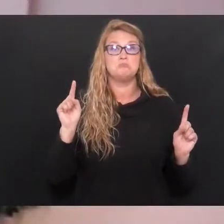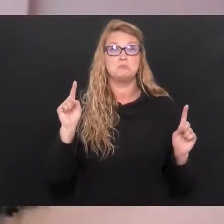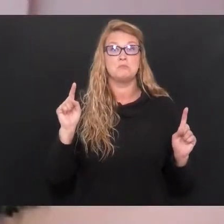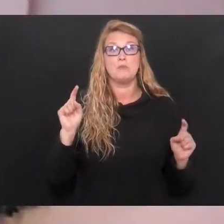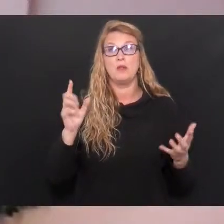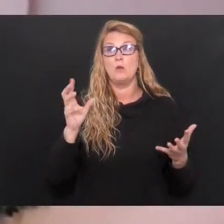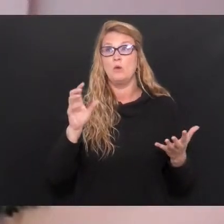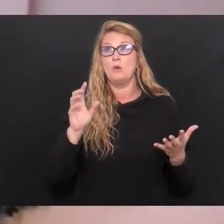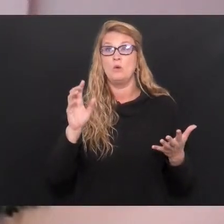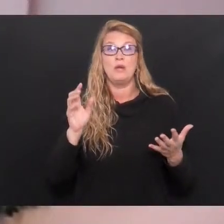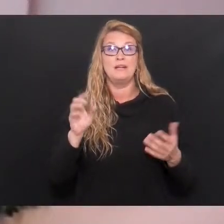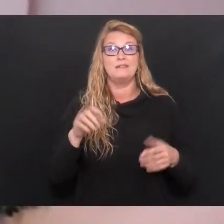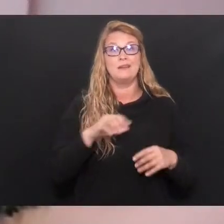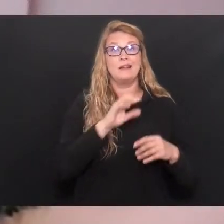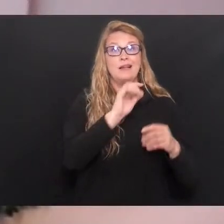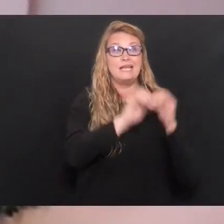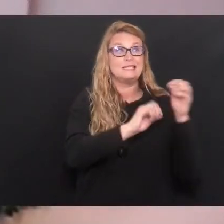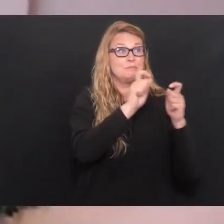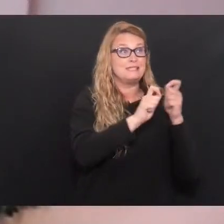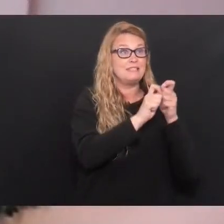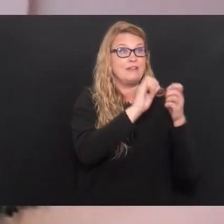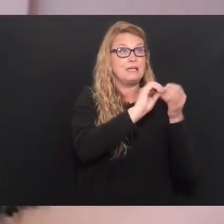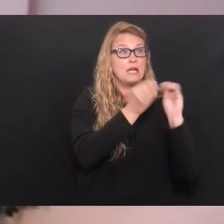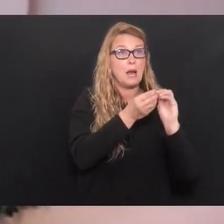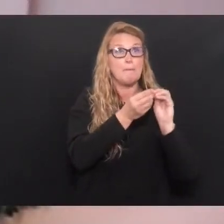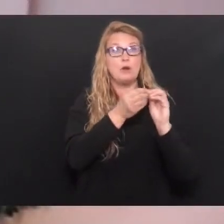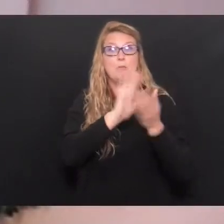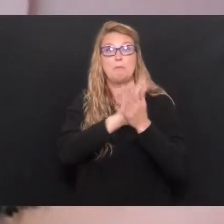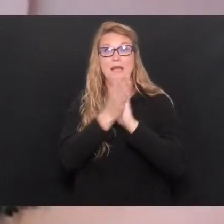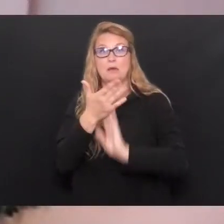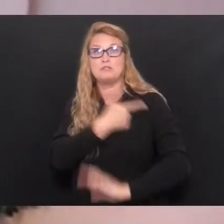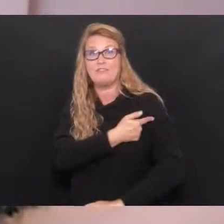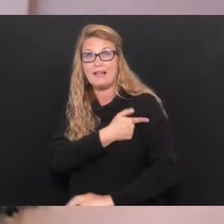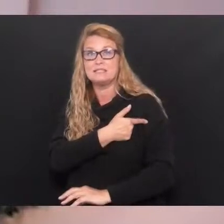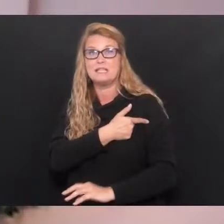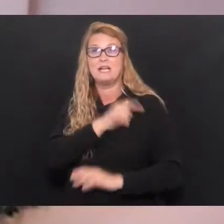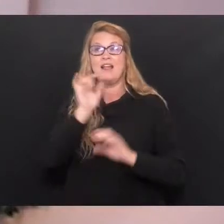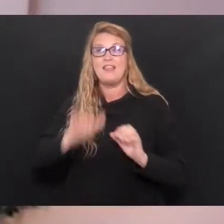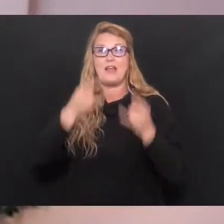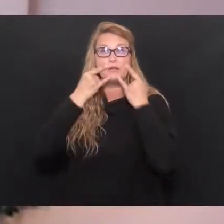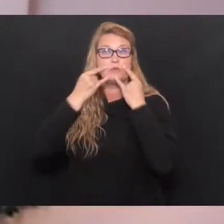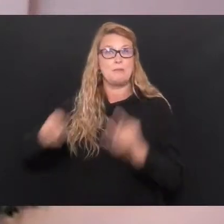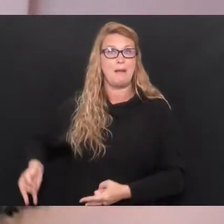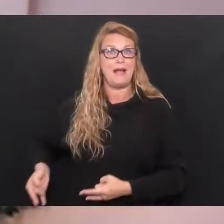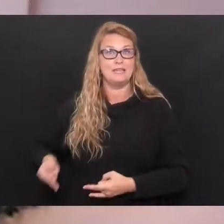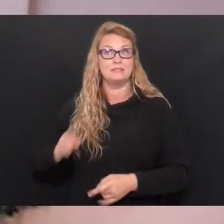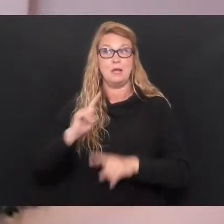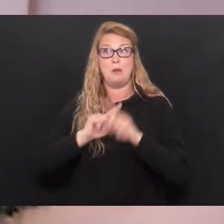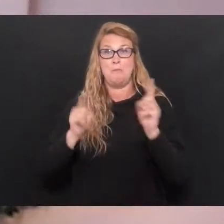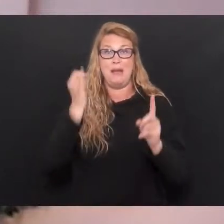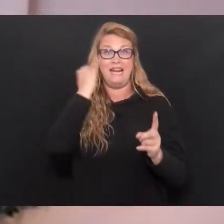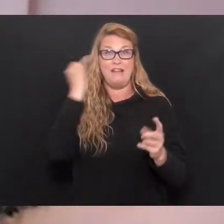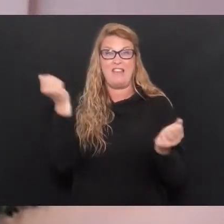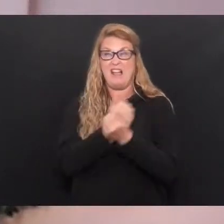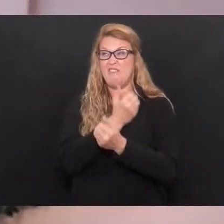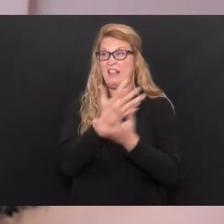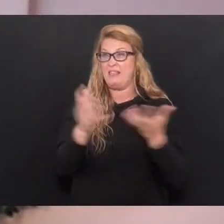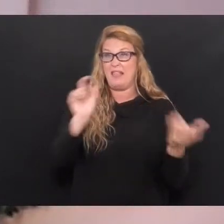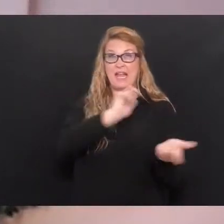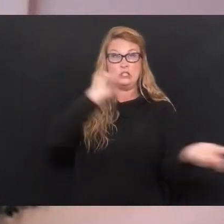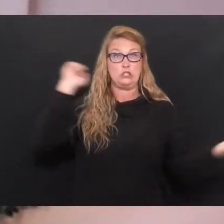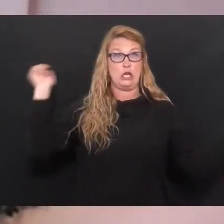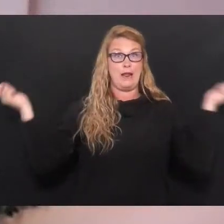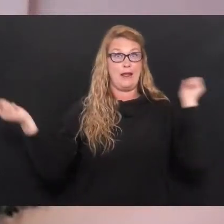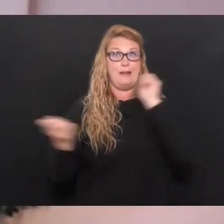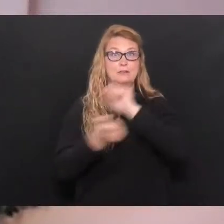amount of the population gets vaccinated, that's when we can take off the mask. But if things have really changed dramatically,